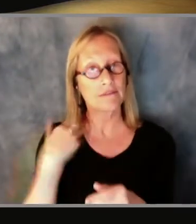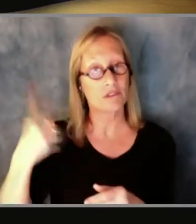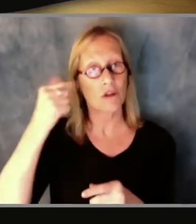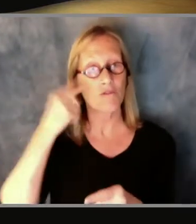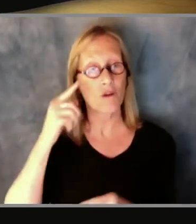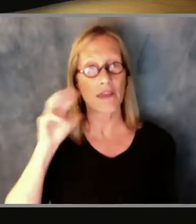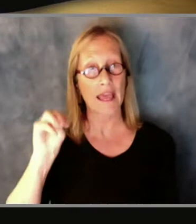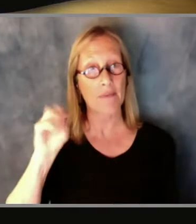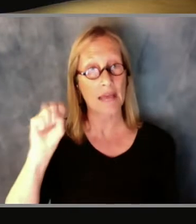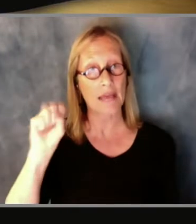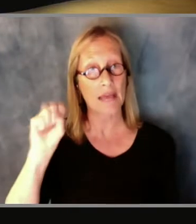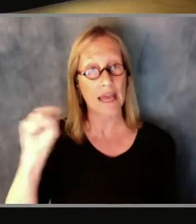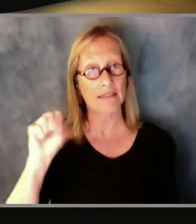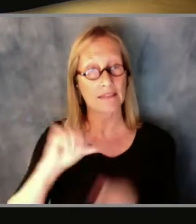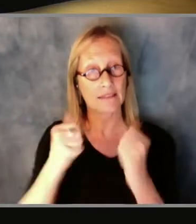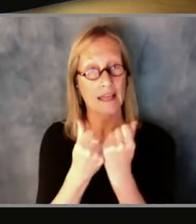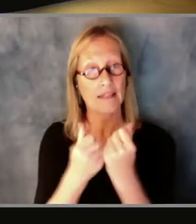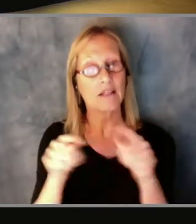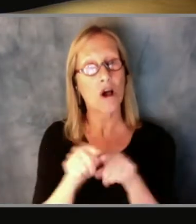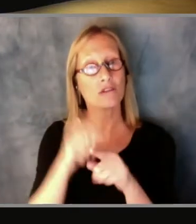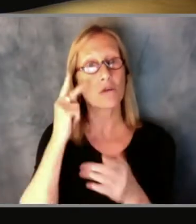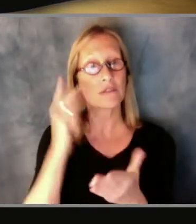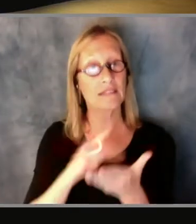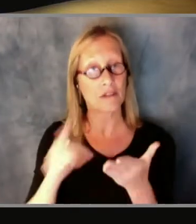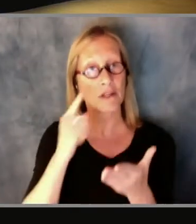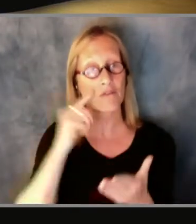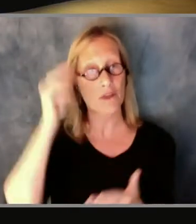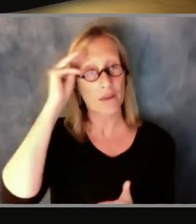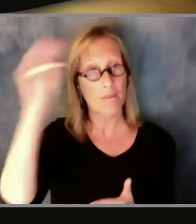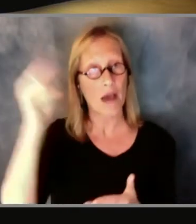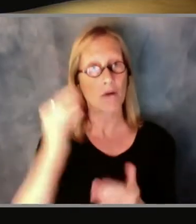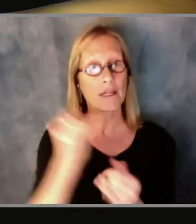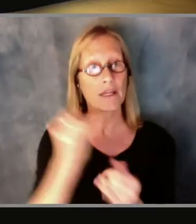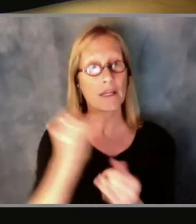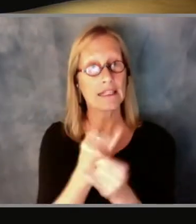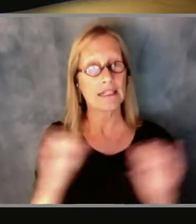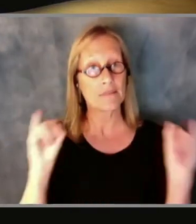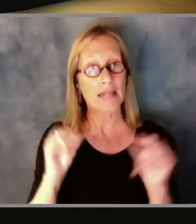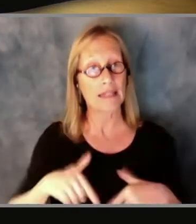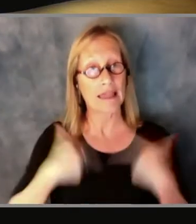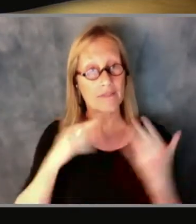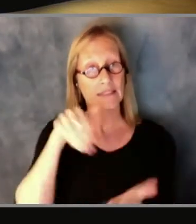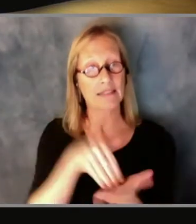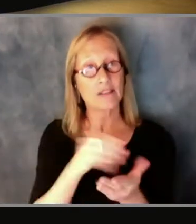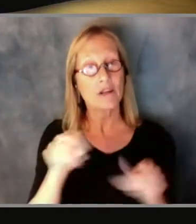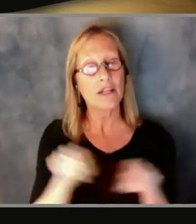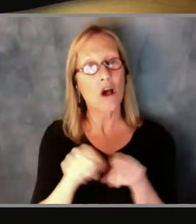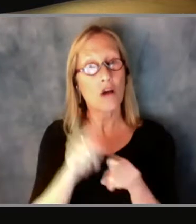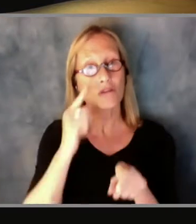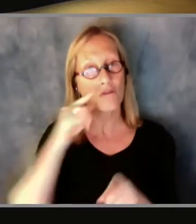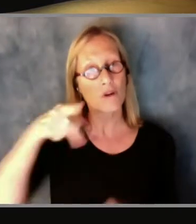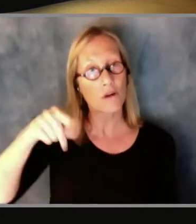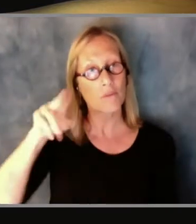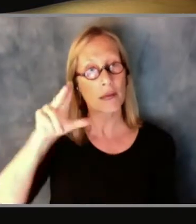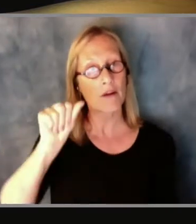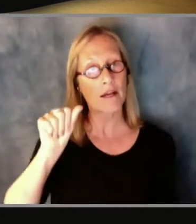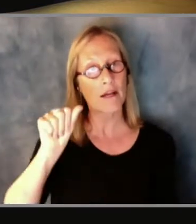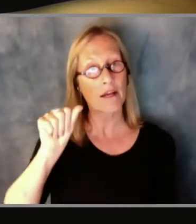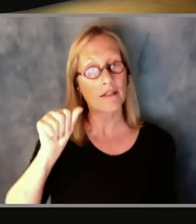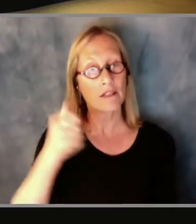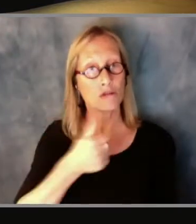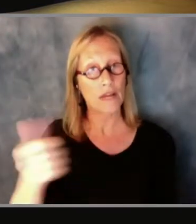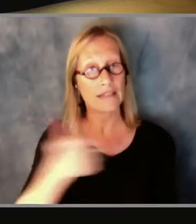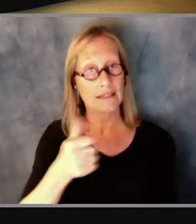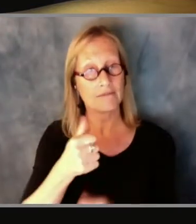for the Maui Independent Living Center and for the Paratransit Advisory Committee. Ellen is also involved with